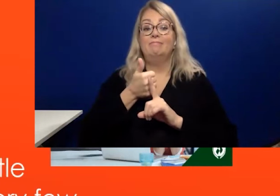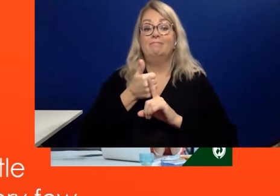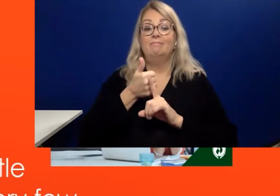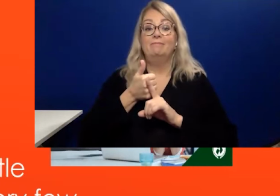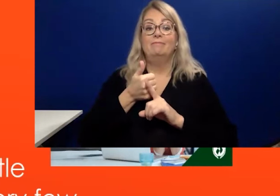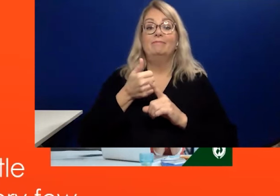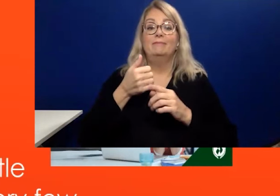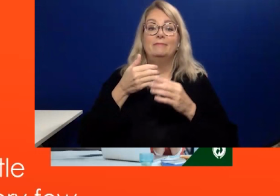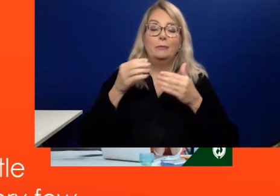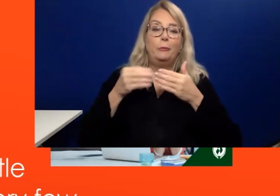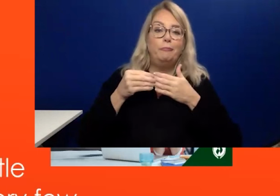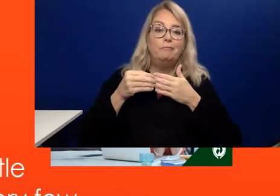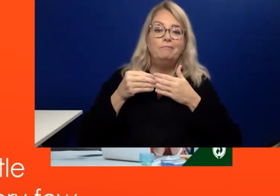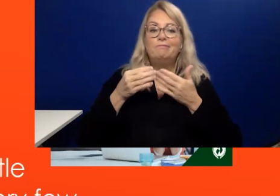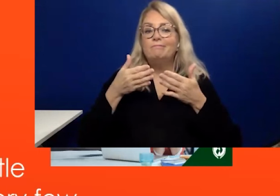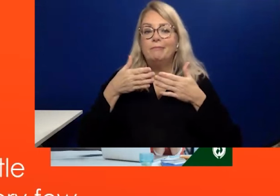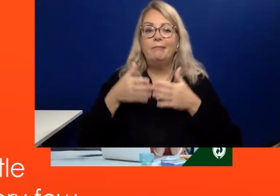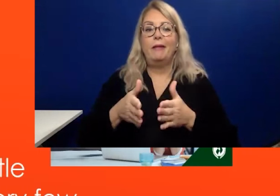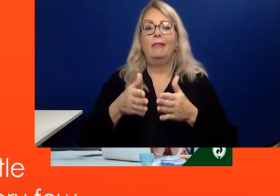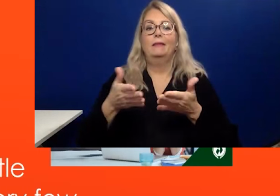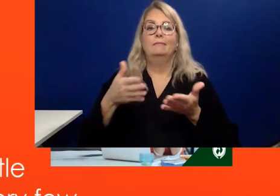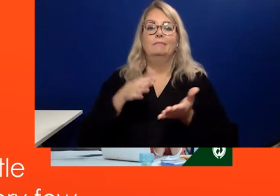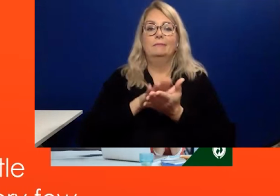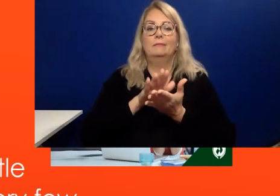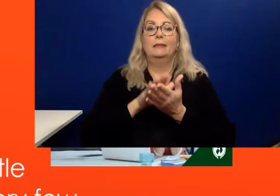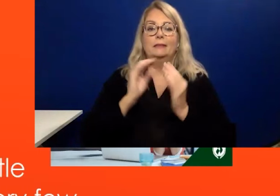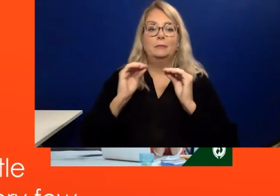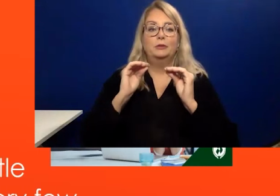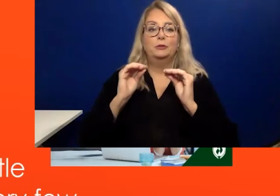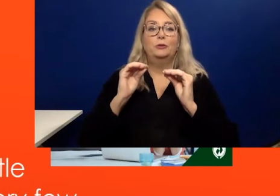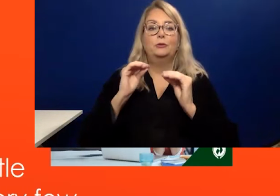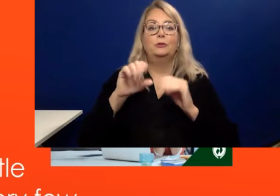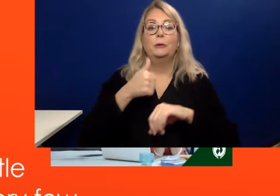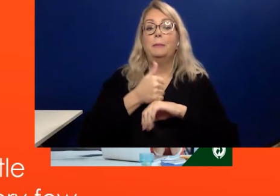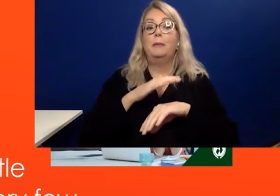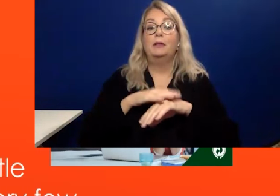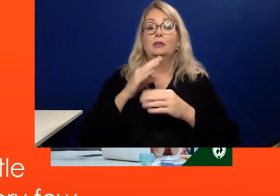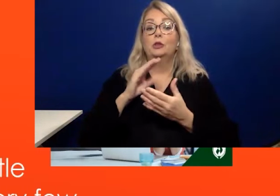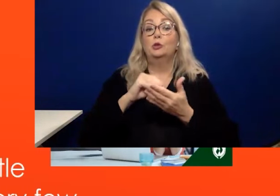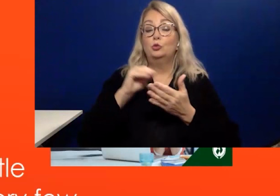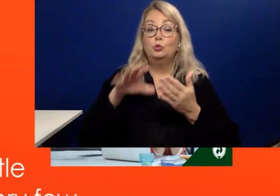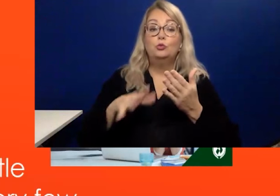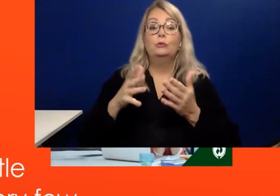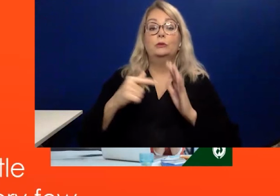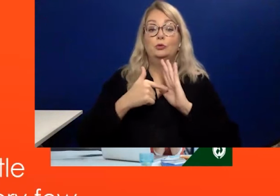instruction and evaluation based upon students demonstrating their mastery of a subject.